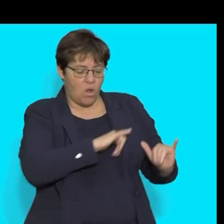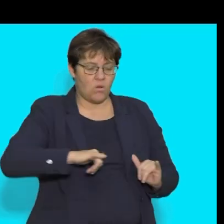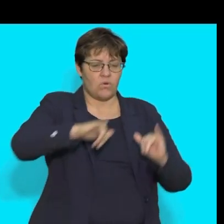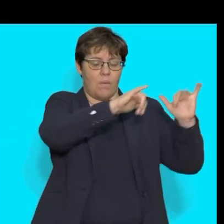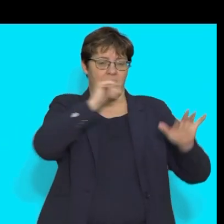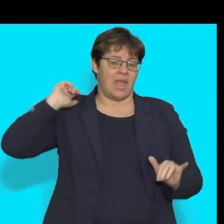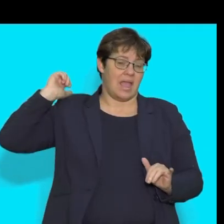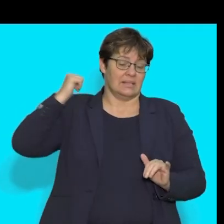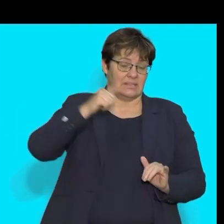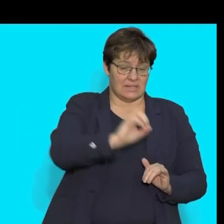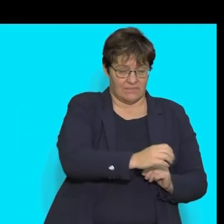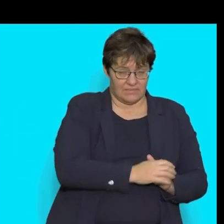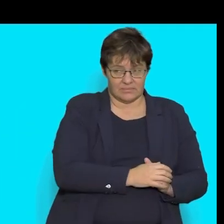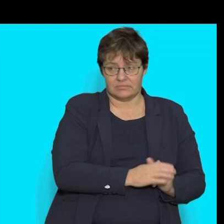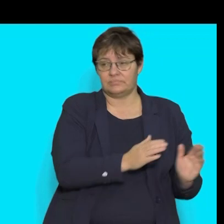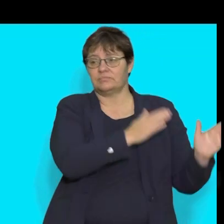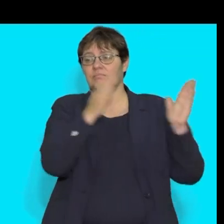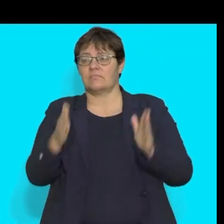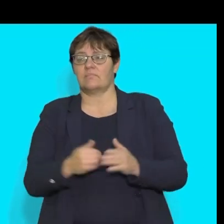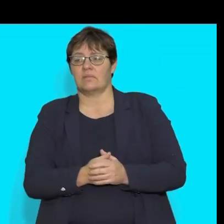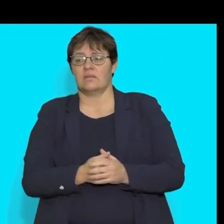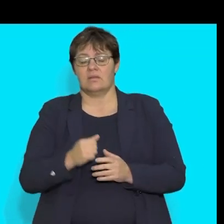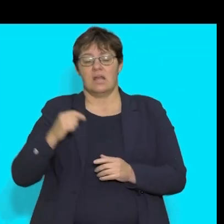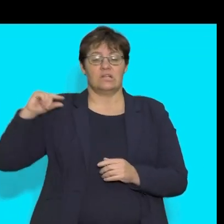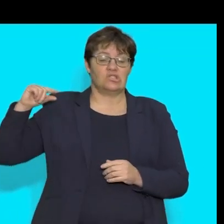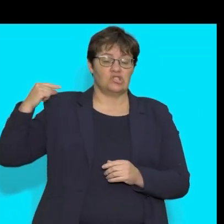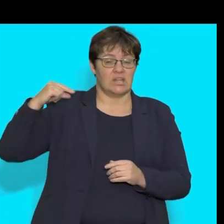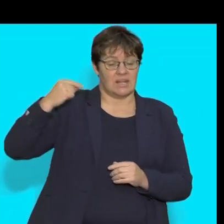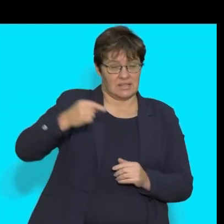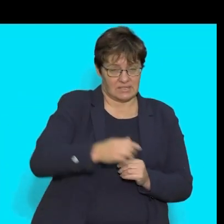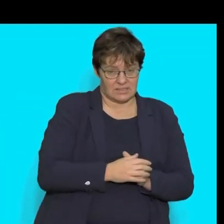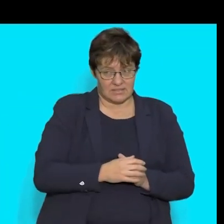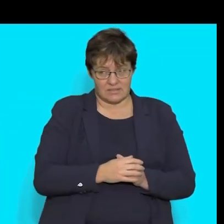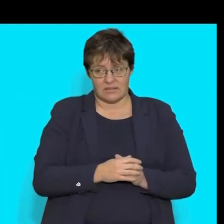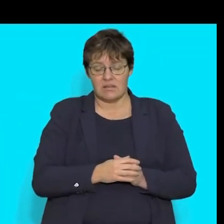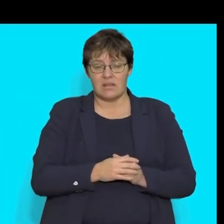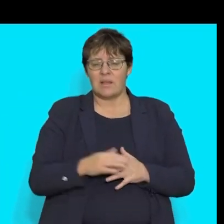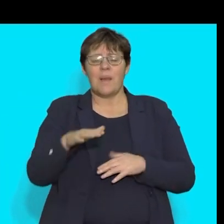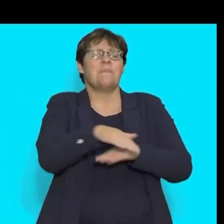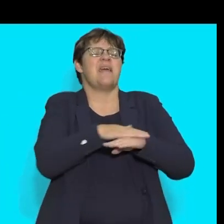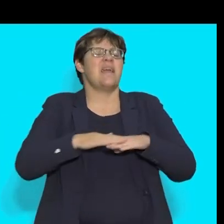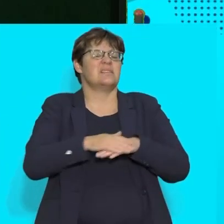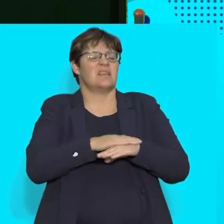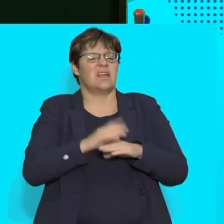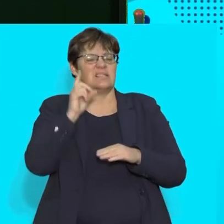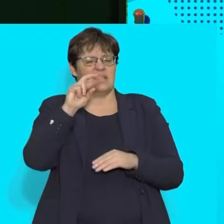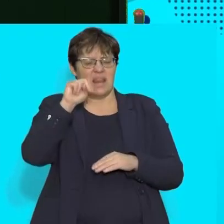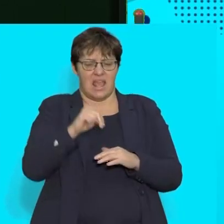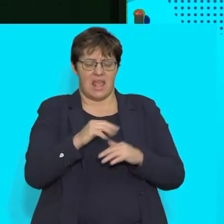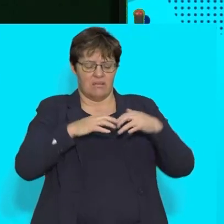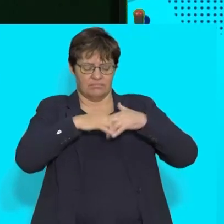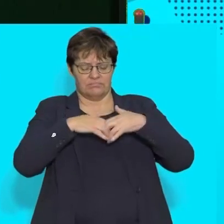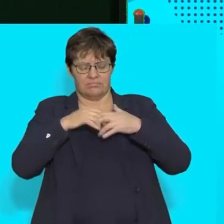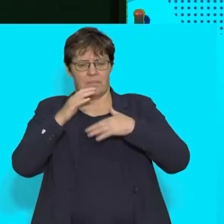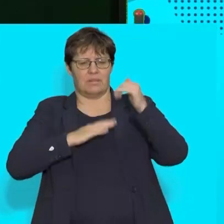a common ancestor. The next concept is genetic similarities. The basic building block of DNA is